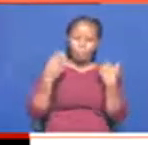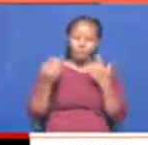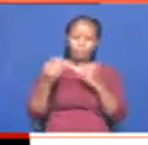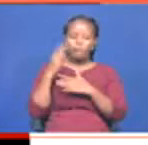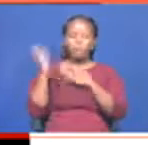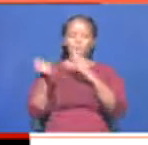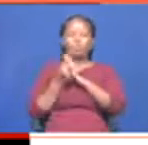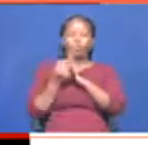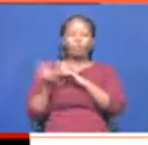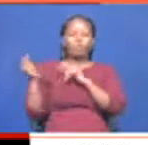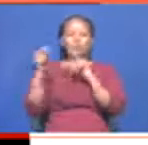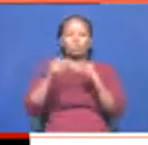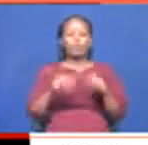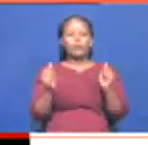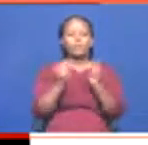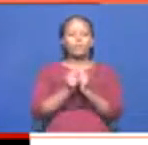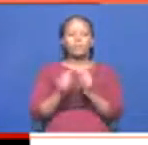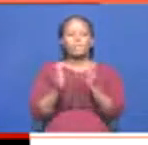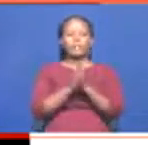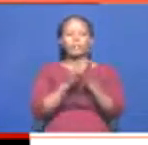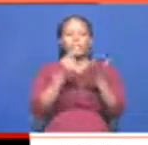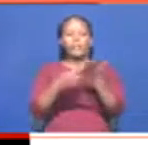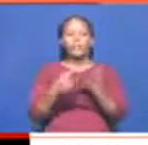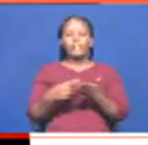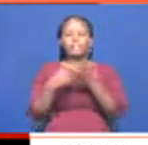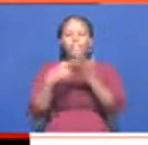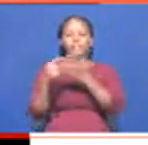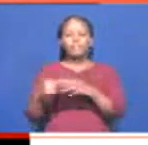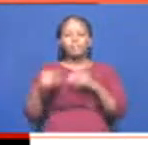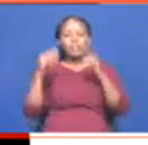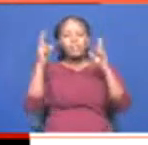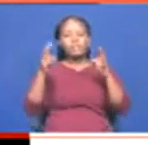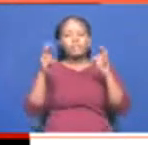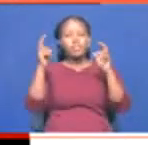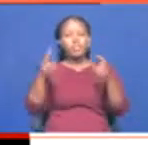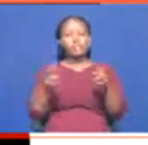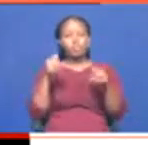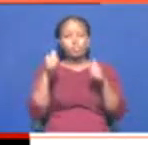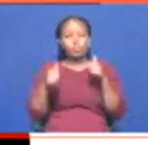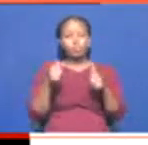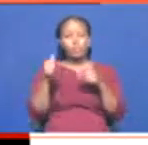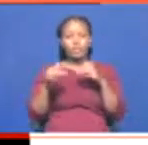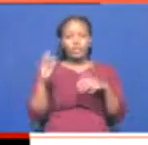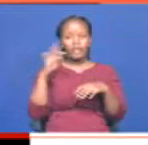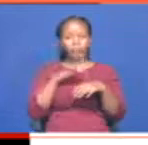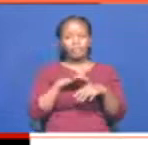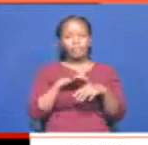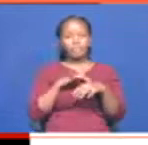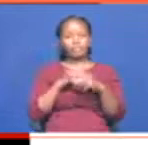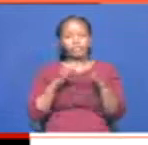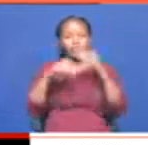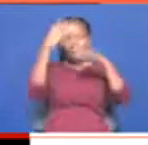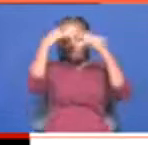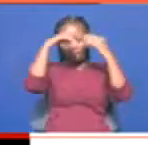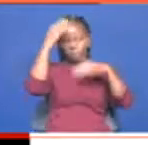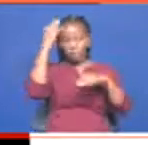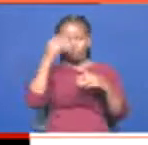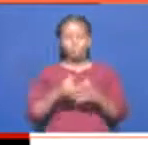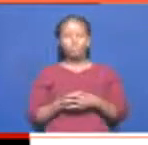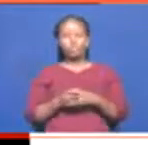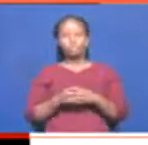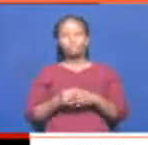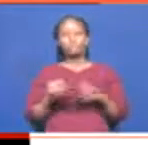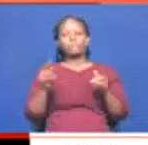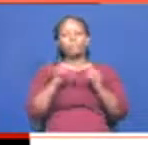to deliberate on the issues that affect the engineering profession, as well as